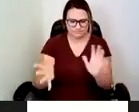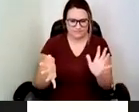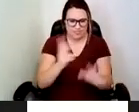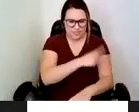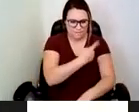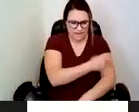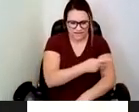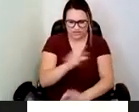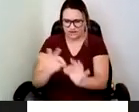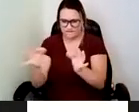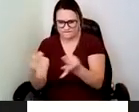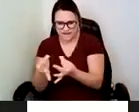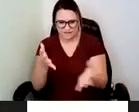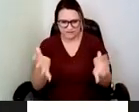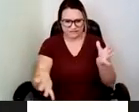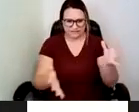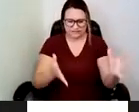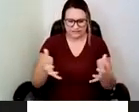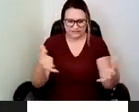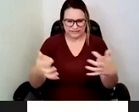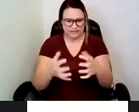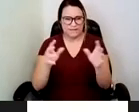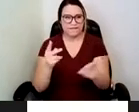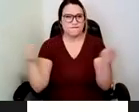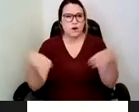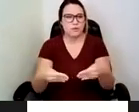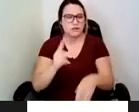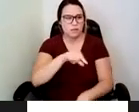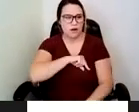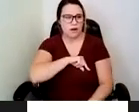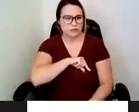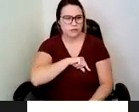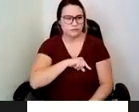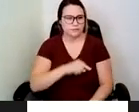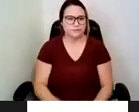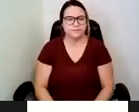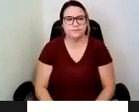this illness and focusing on quality. Next slide.